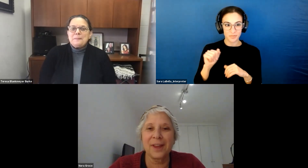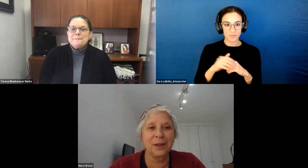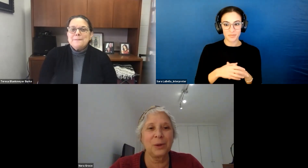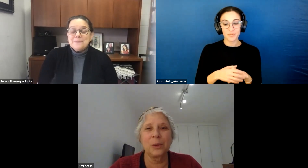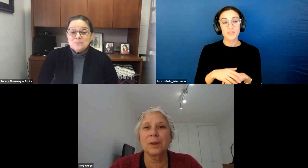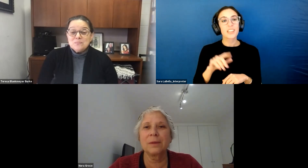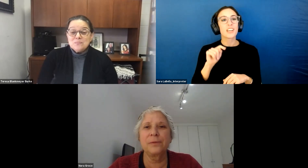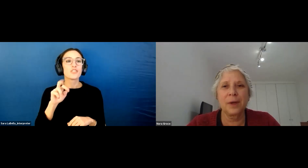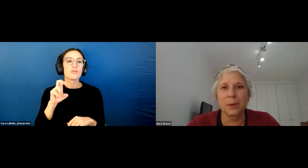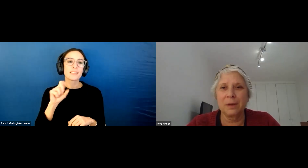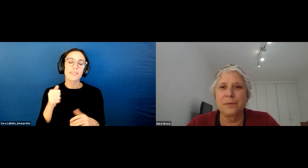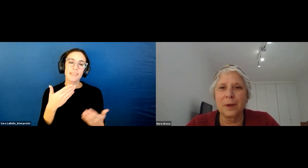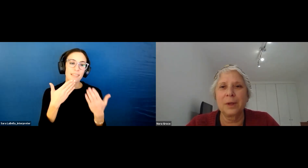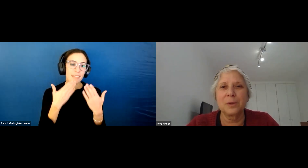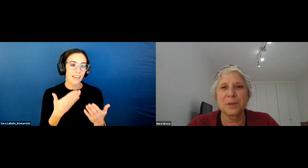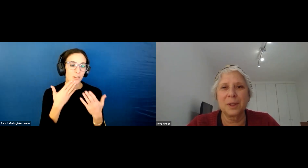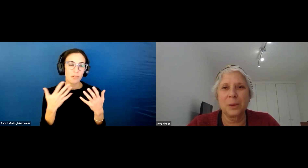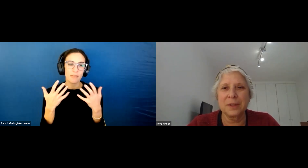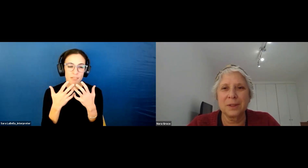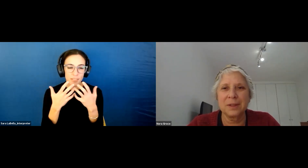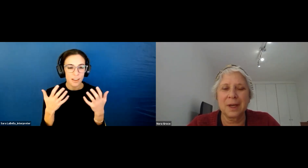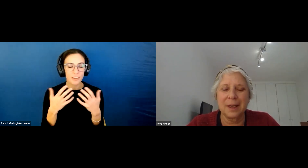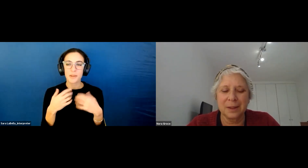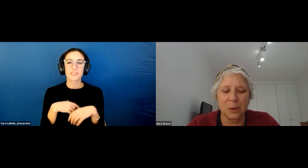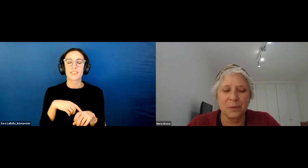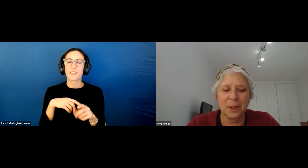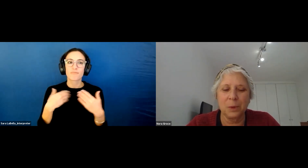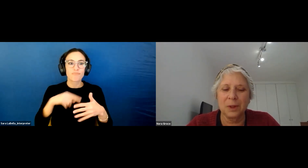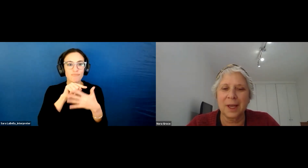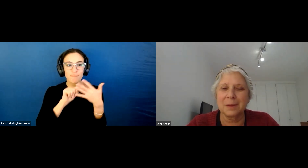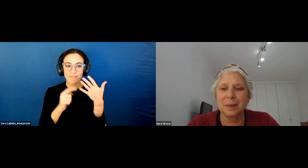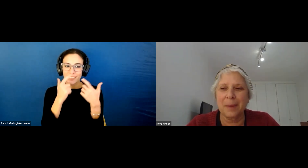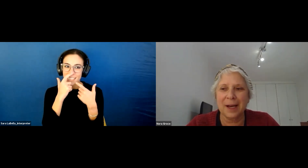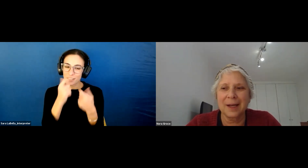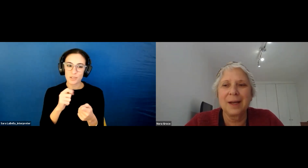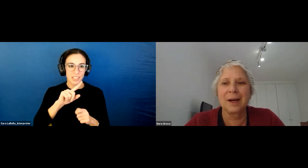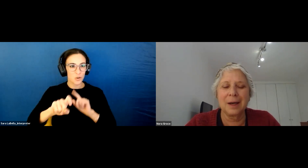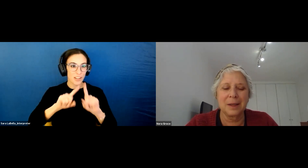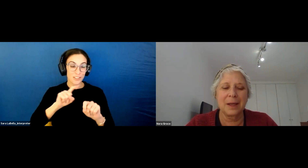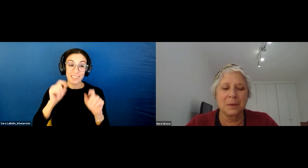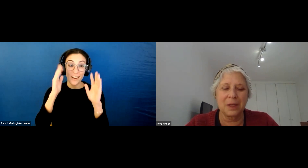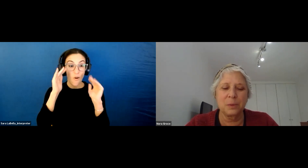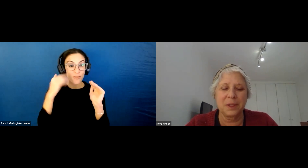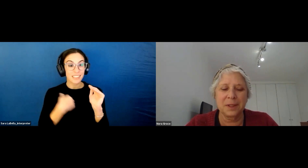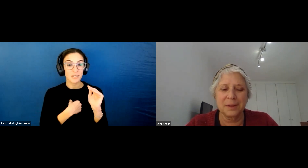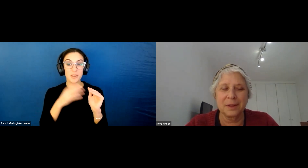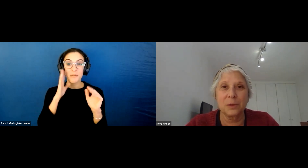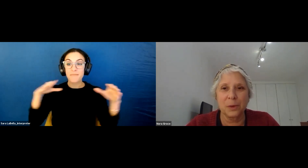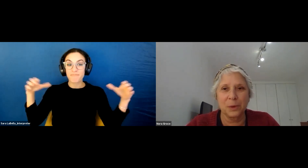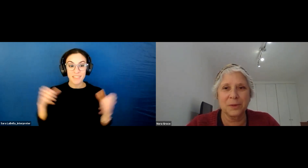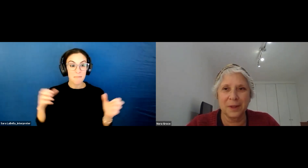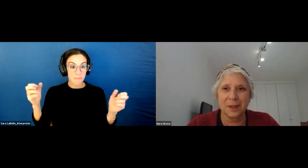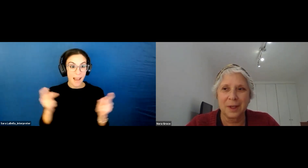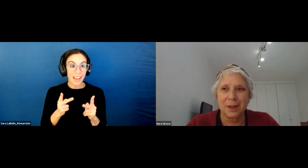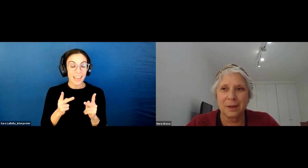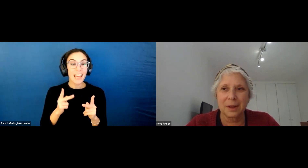Theresa, thank you. Very, very interesting questions, and hopefully we'll get back. And as we discuss this over the